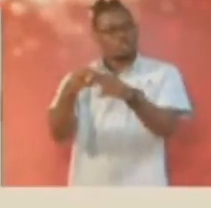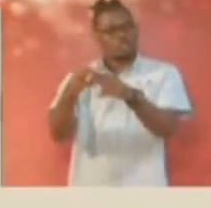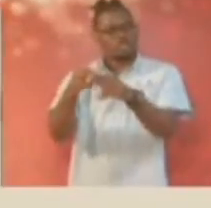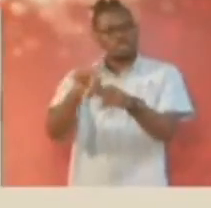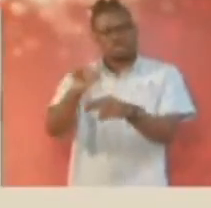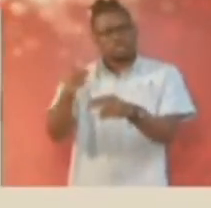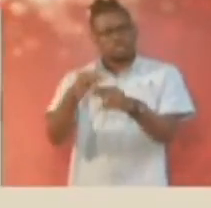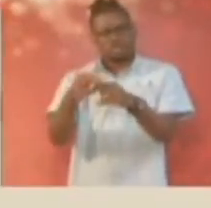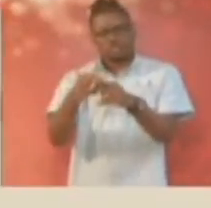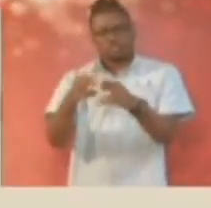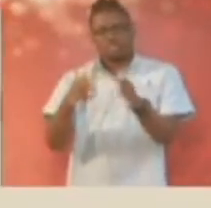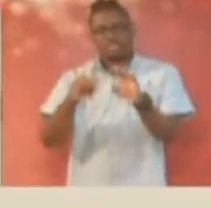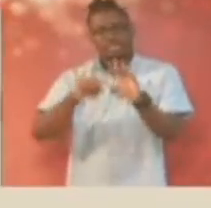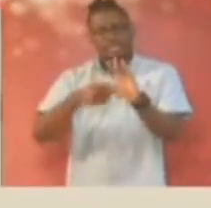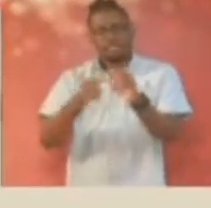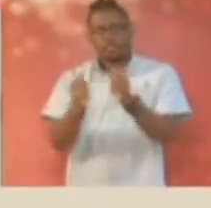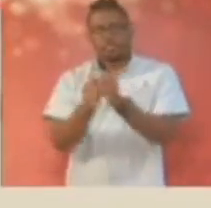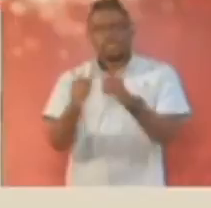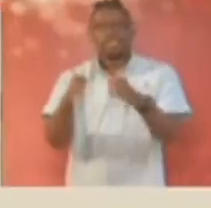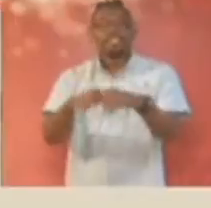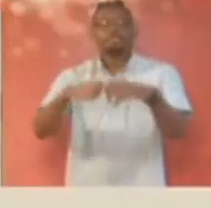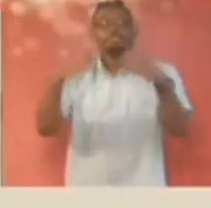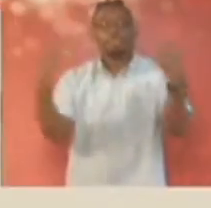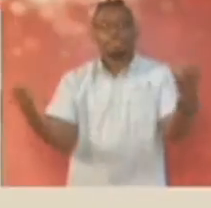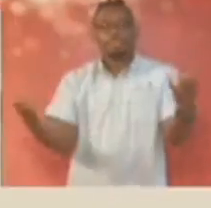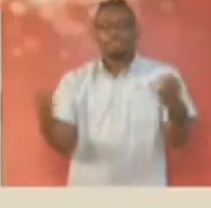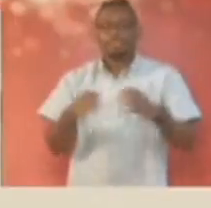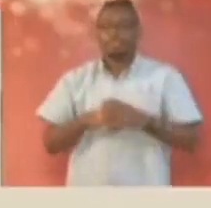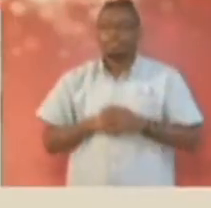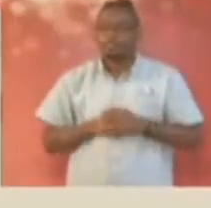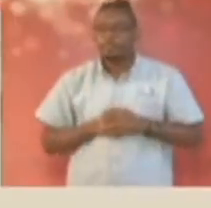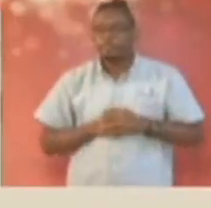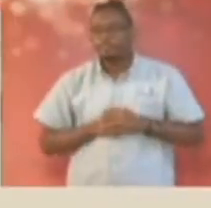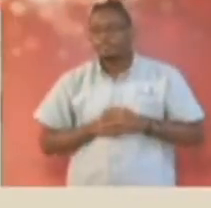with Express newspaper this morning, please.